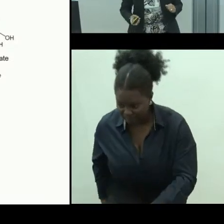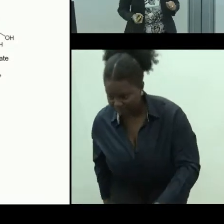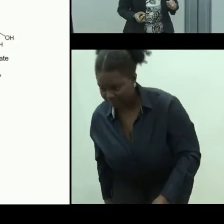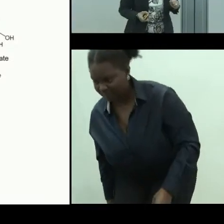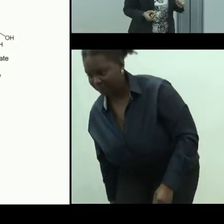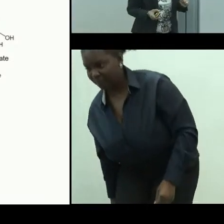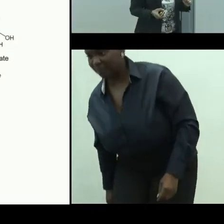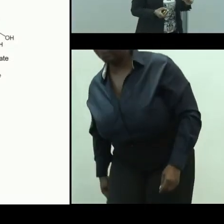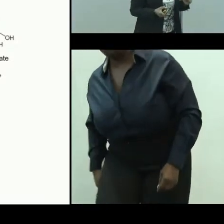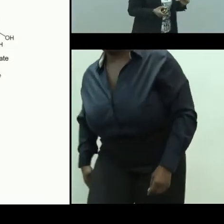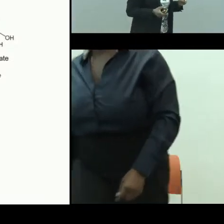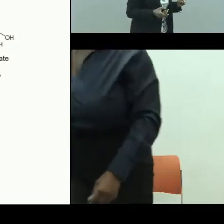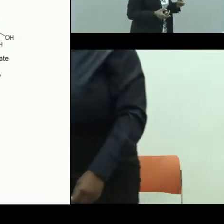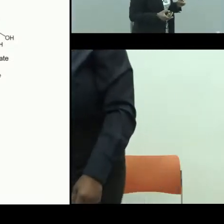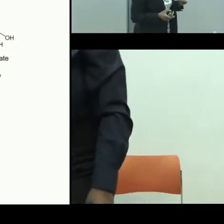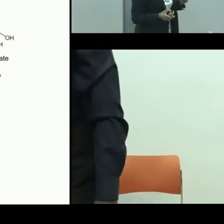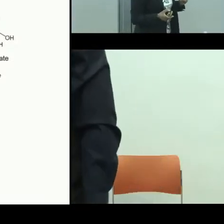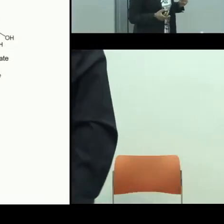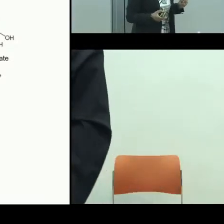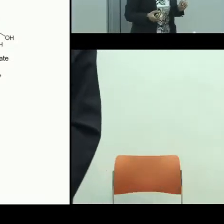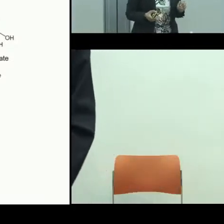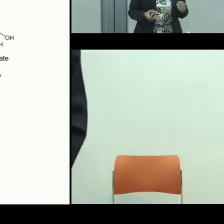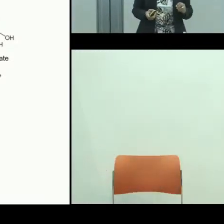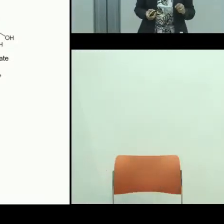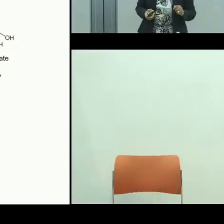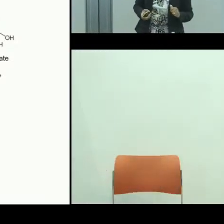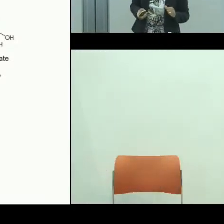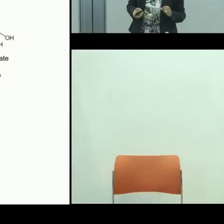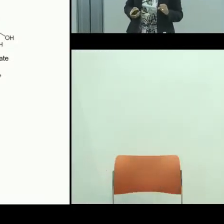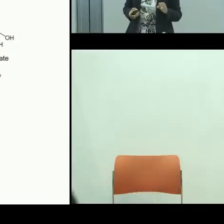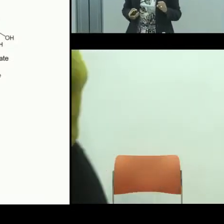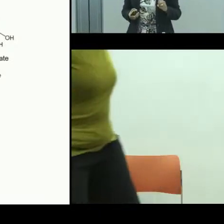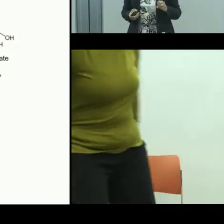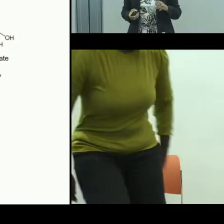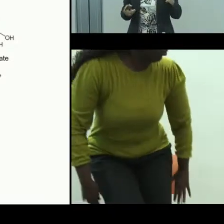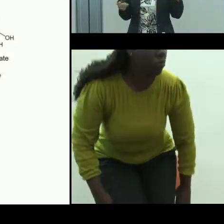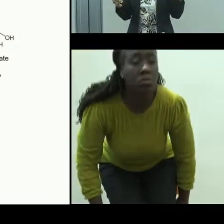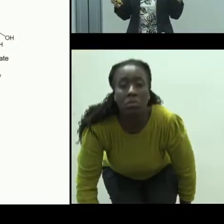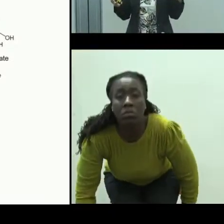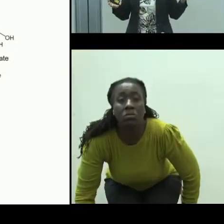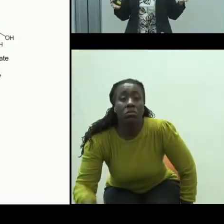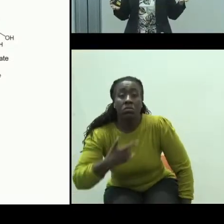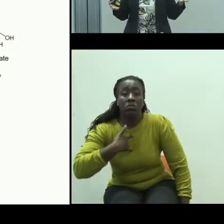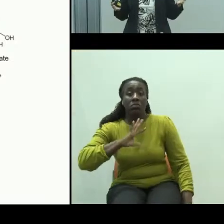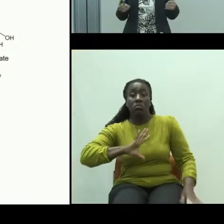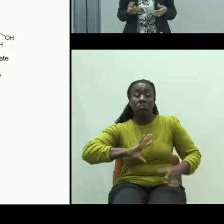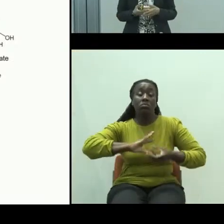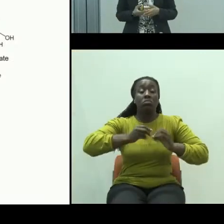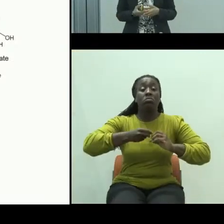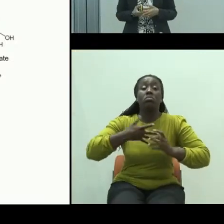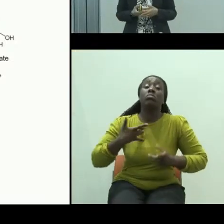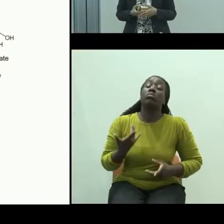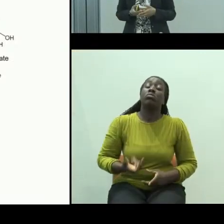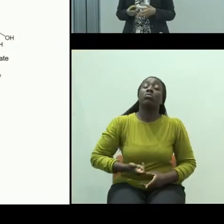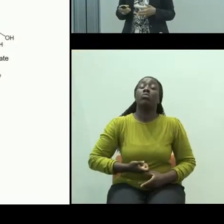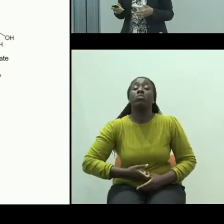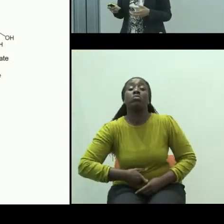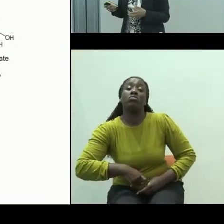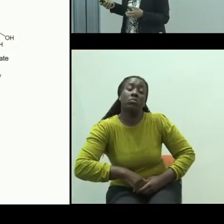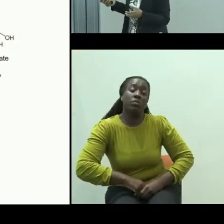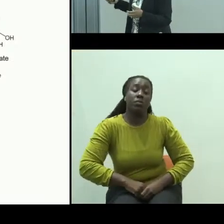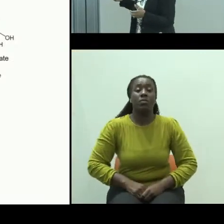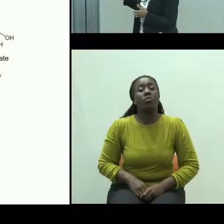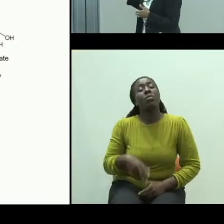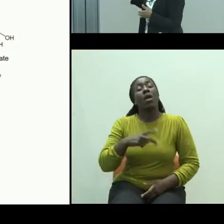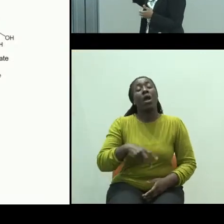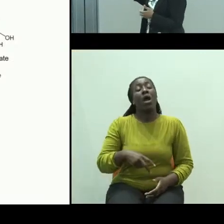Okay, so I am going to start with the production of a compound called glucaric acid. There's